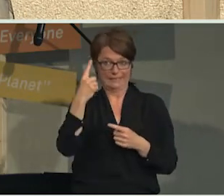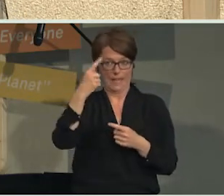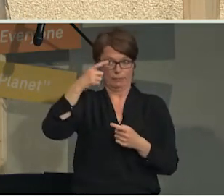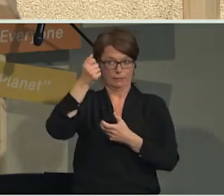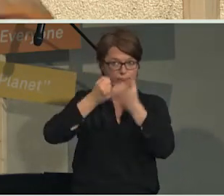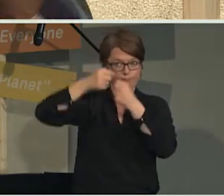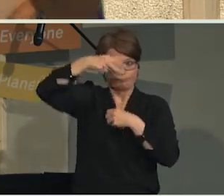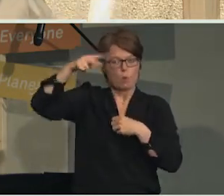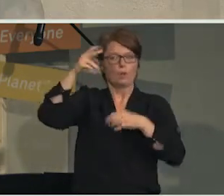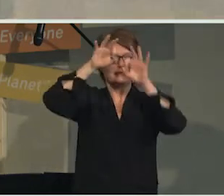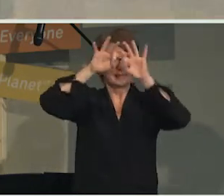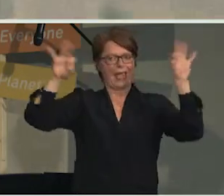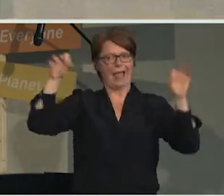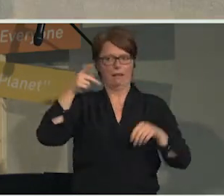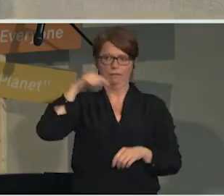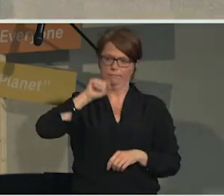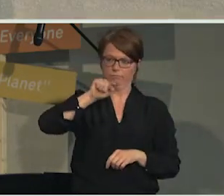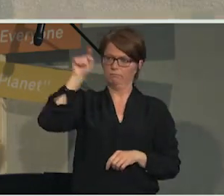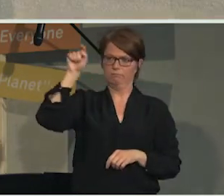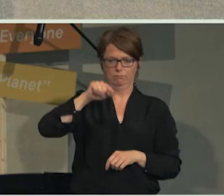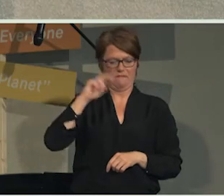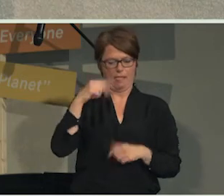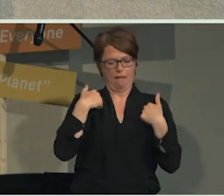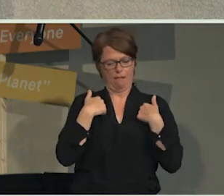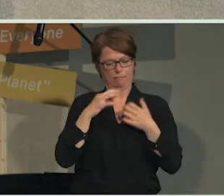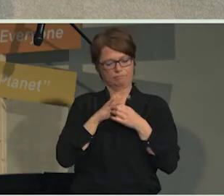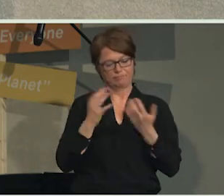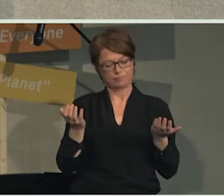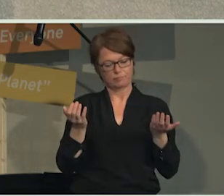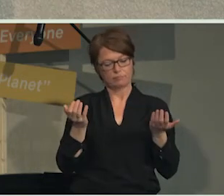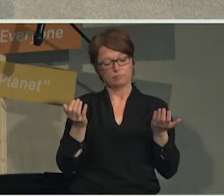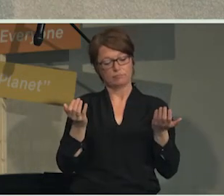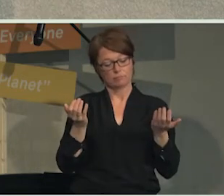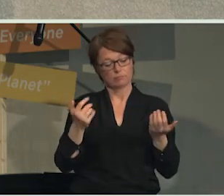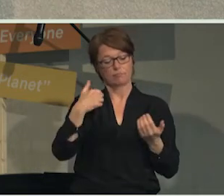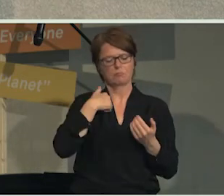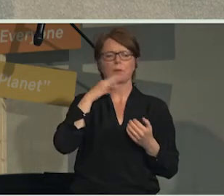undiminishedly perform, that they would just like, I need you in